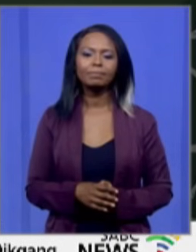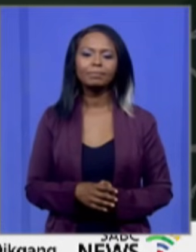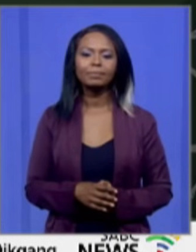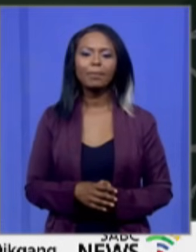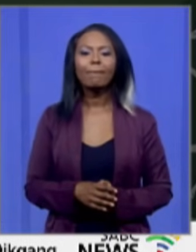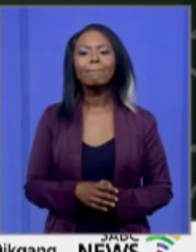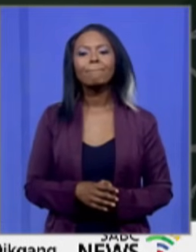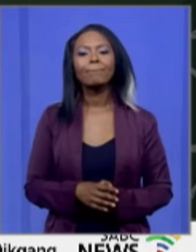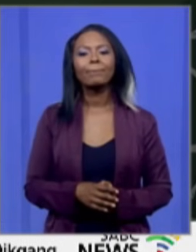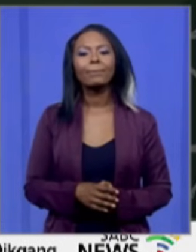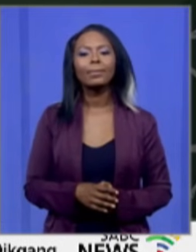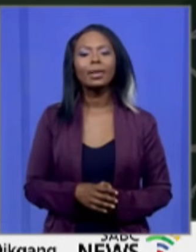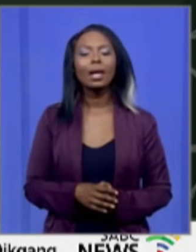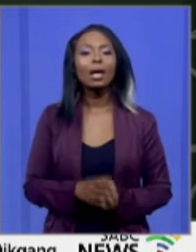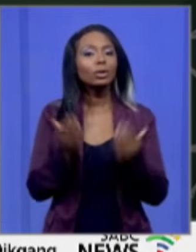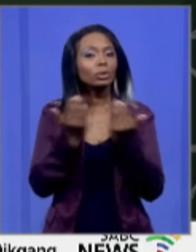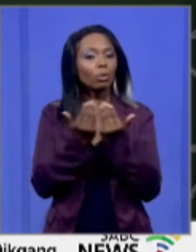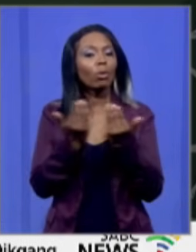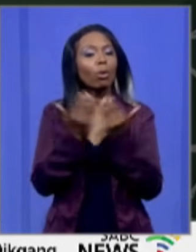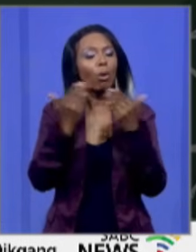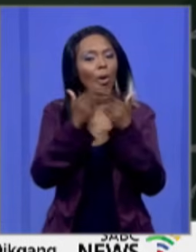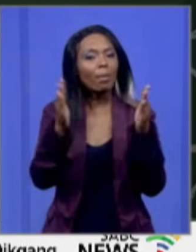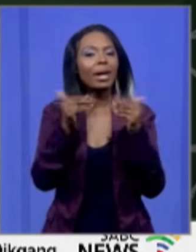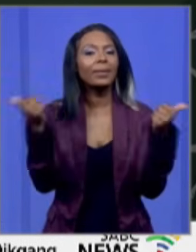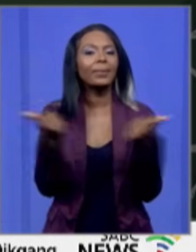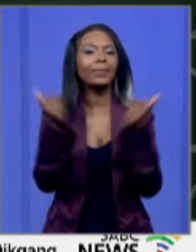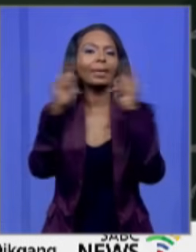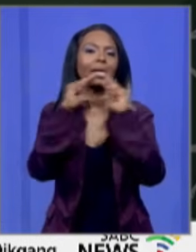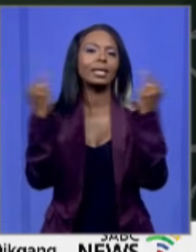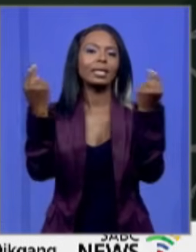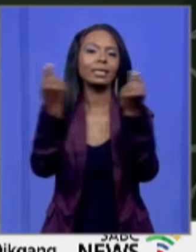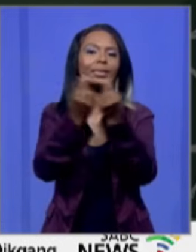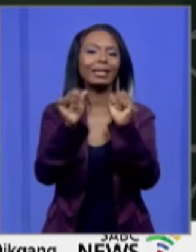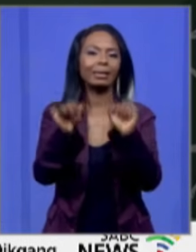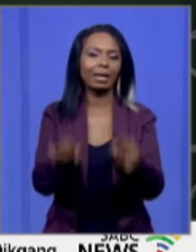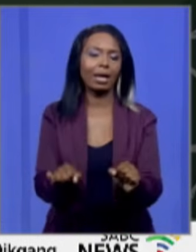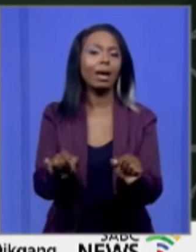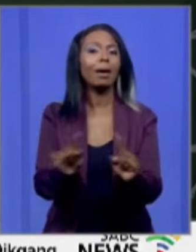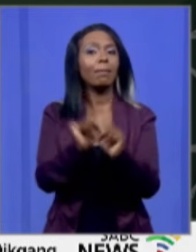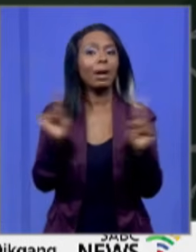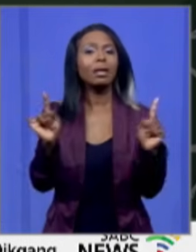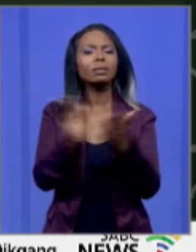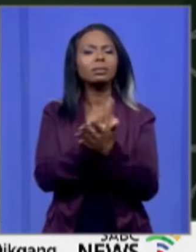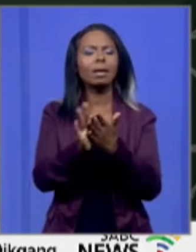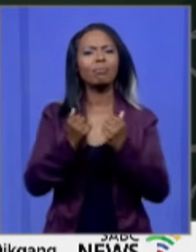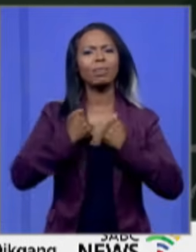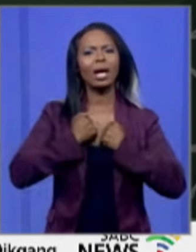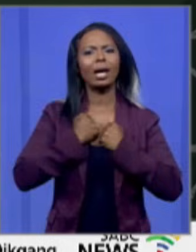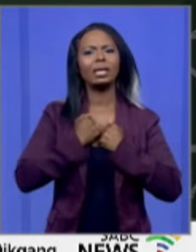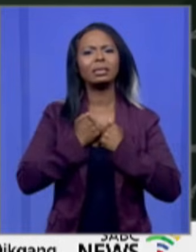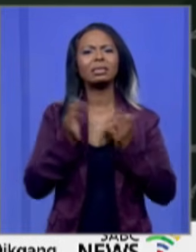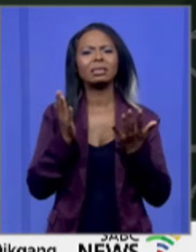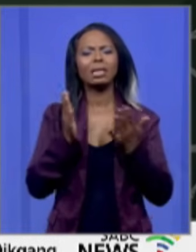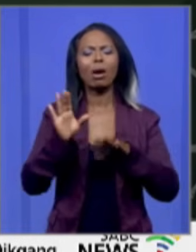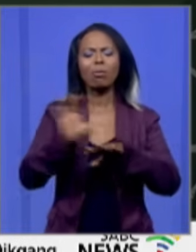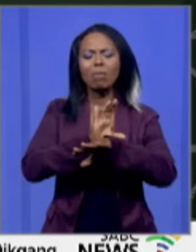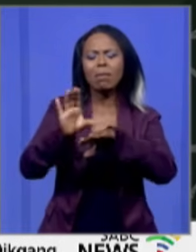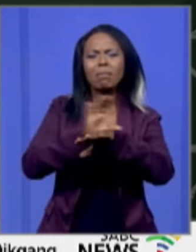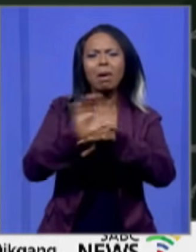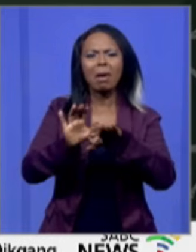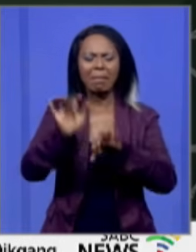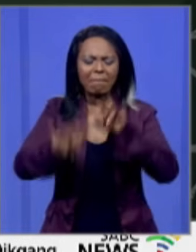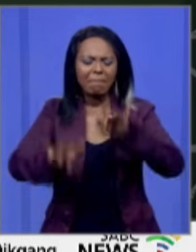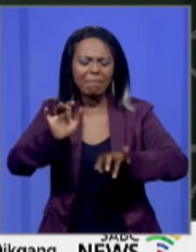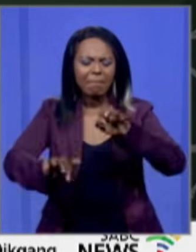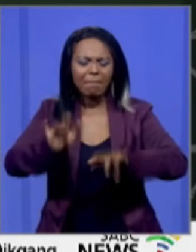Dikolo di butse naga ka bophara Afrika Borwa empa ke hlokomela gore o sana le batswadi ba nang le bothata ka online application